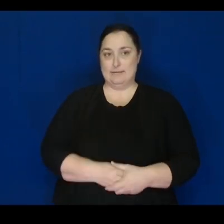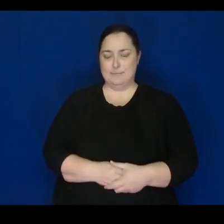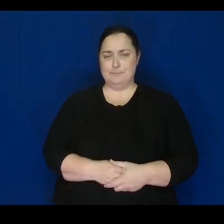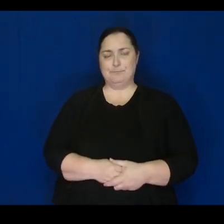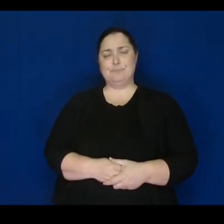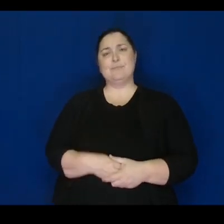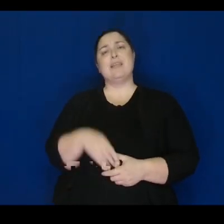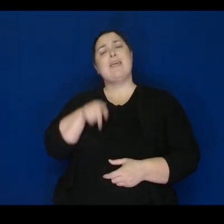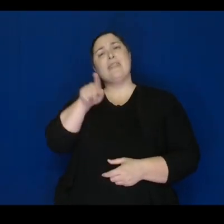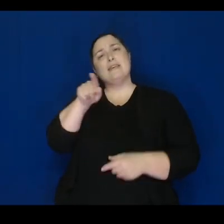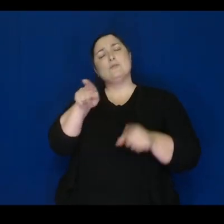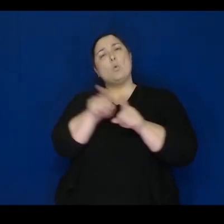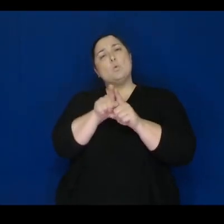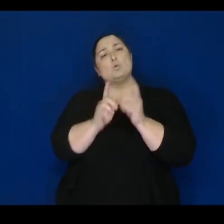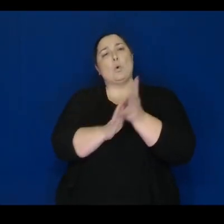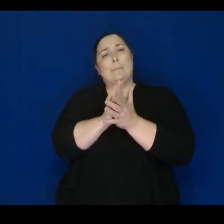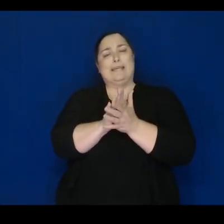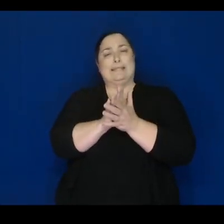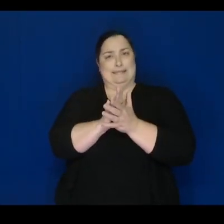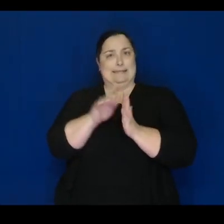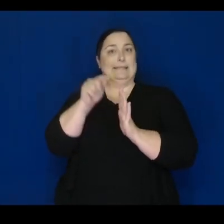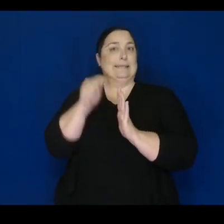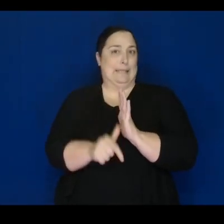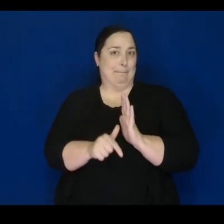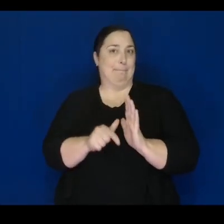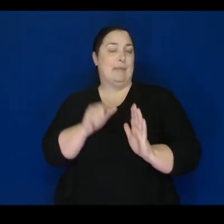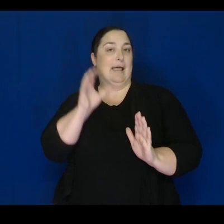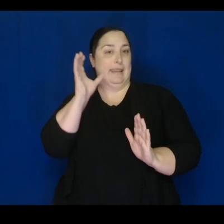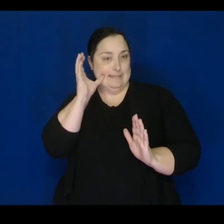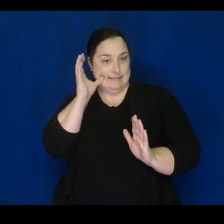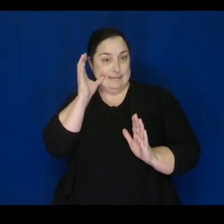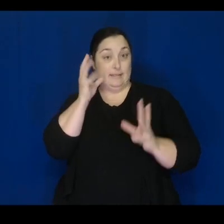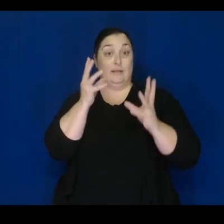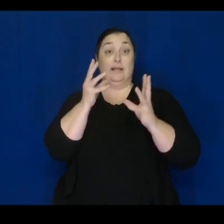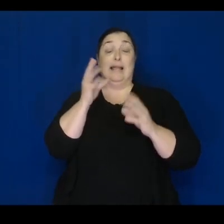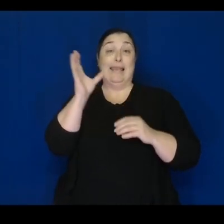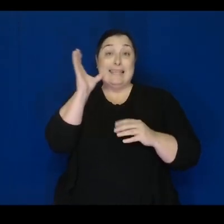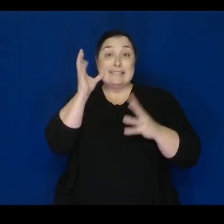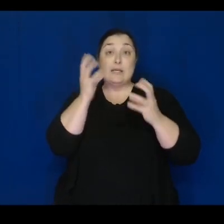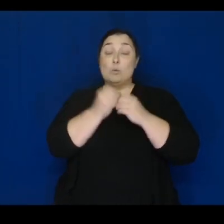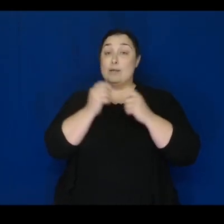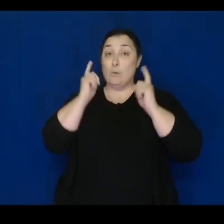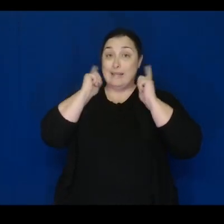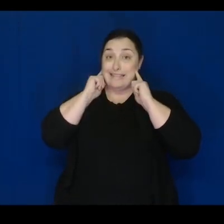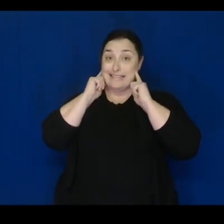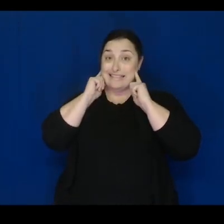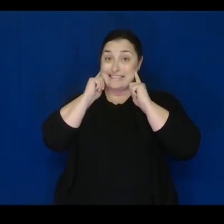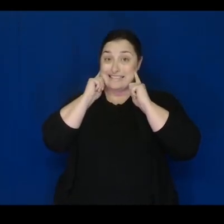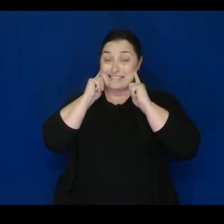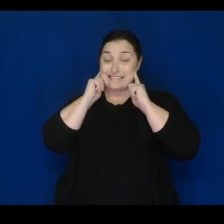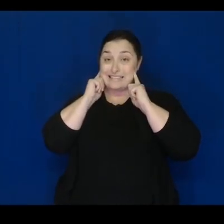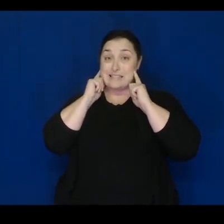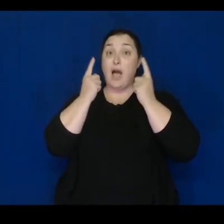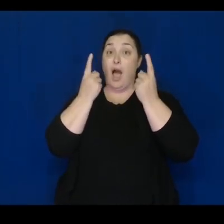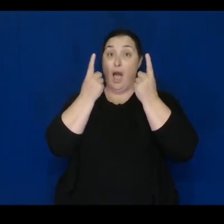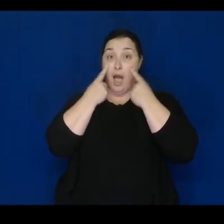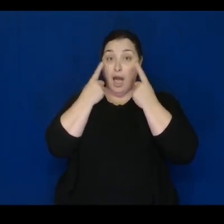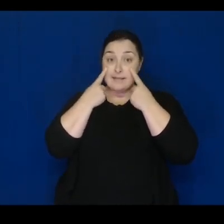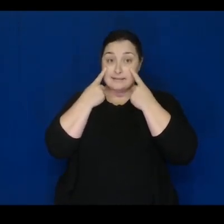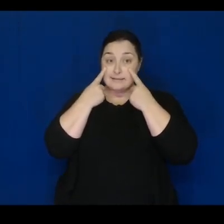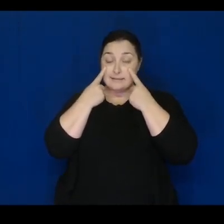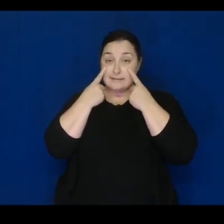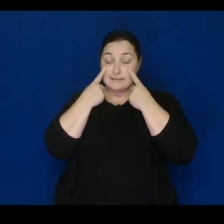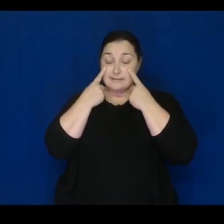also means deep listening. So it means listening with your mukas, which is your ears, listening with your minyangs, your